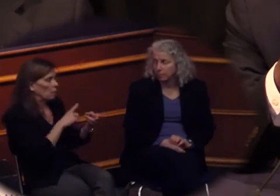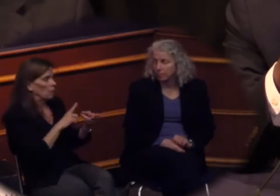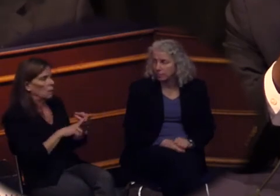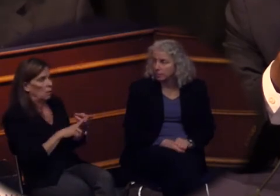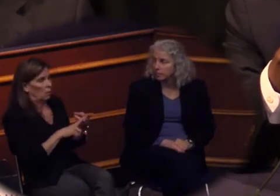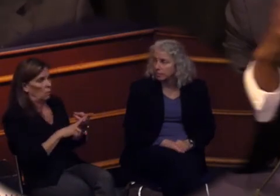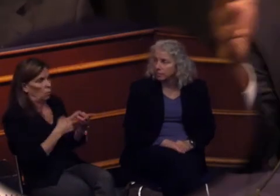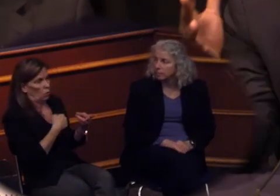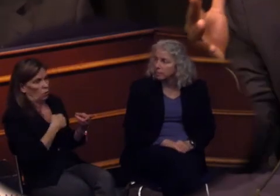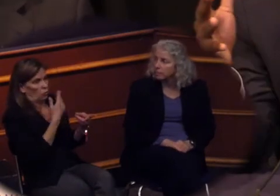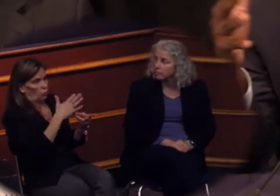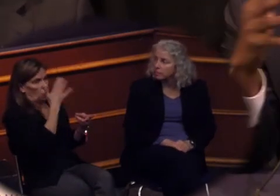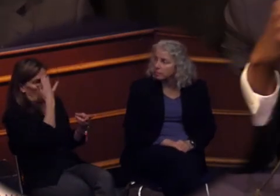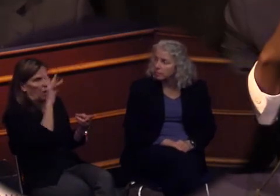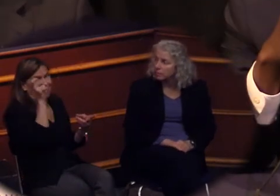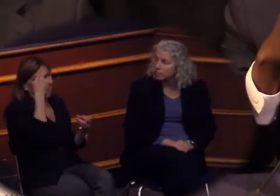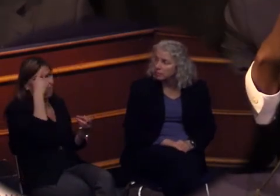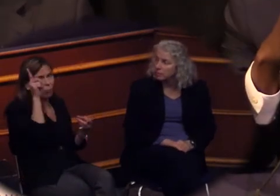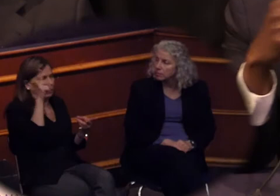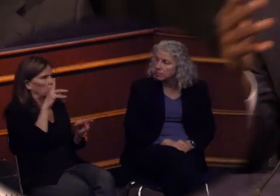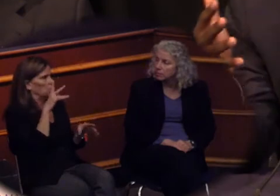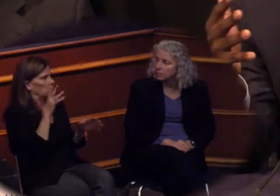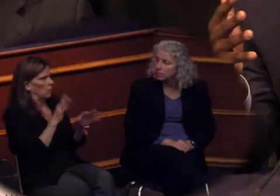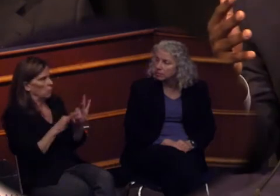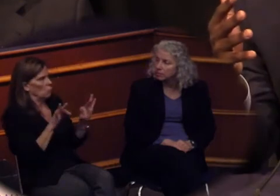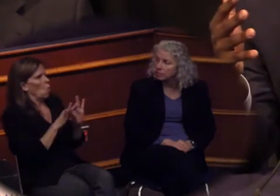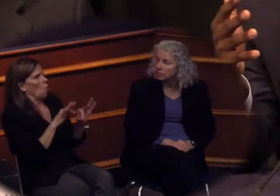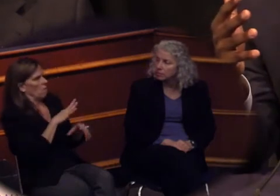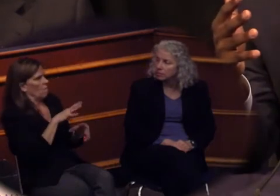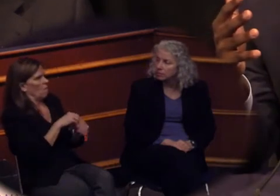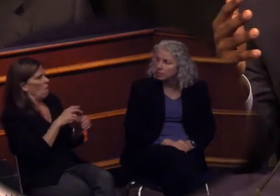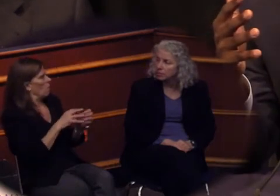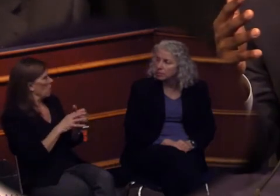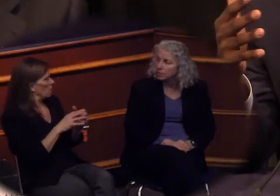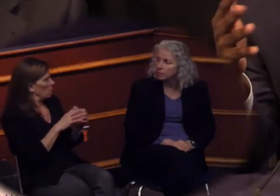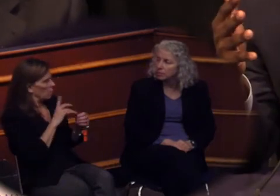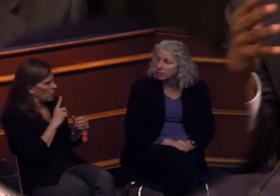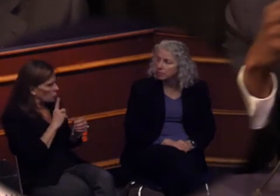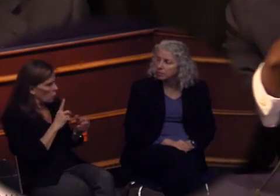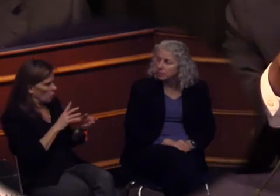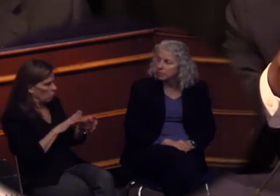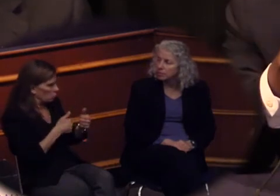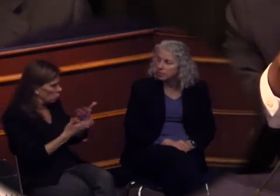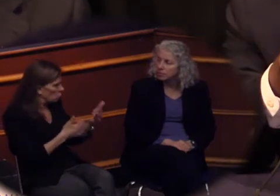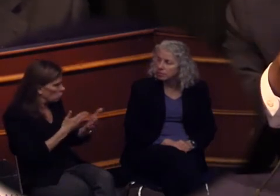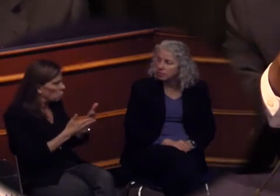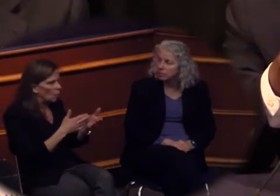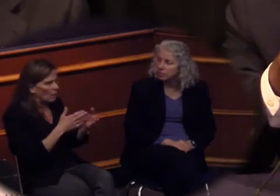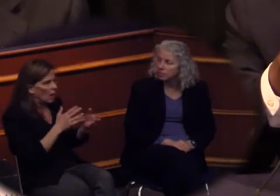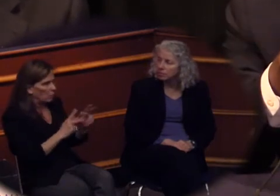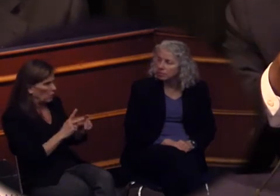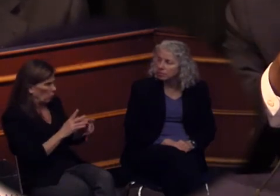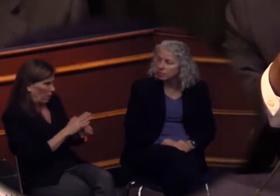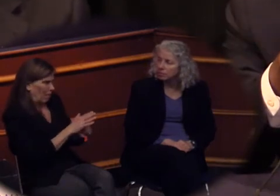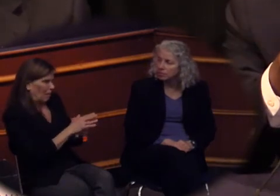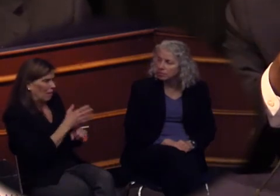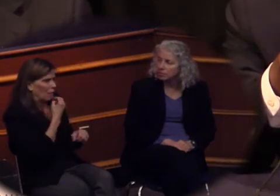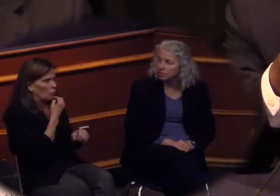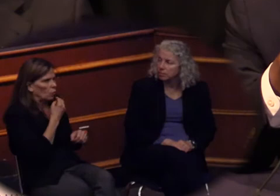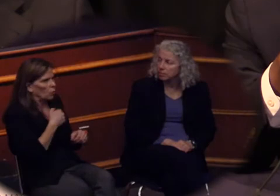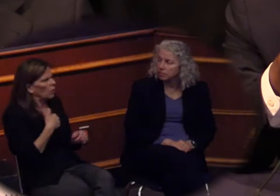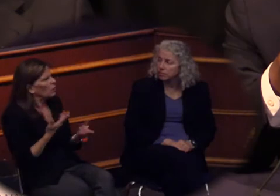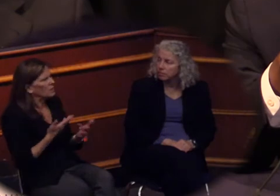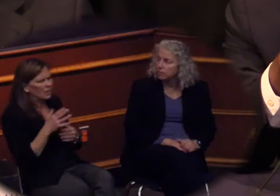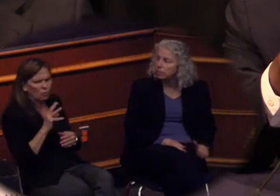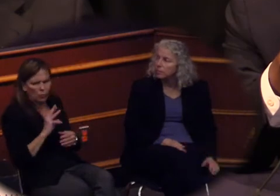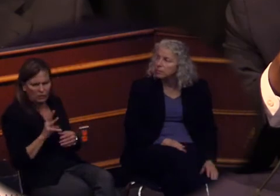know that government has a role to play in providing people with food. I was here recently in Western Mass at one